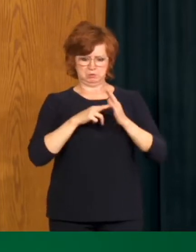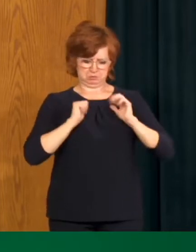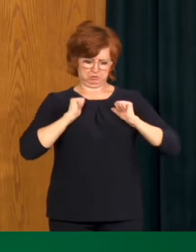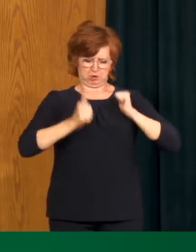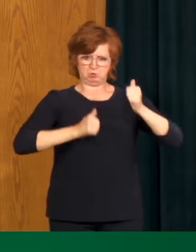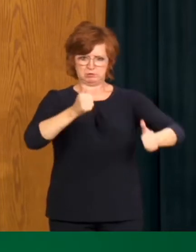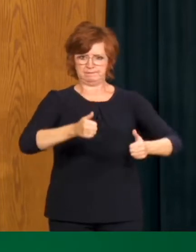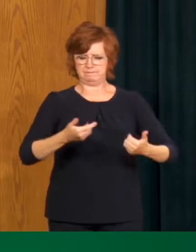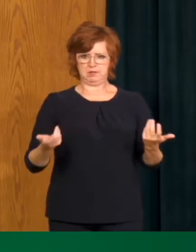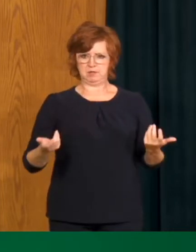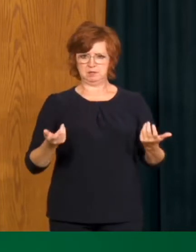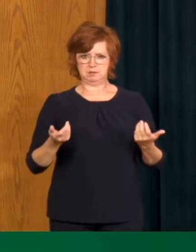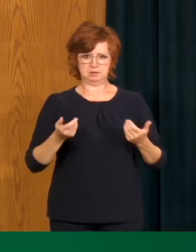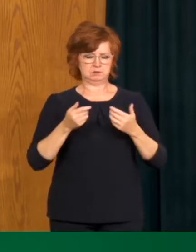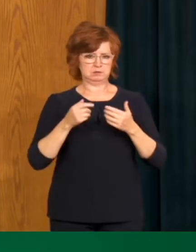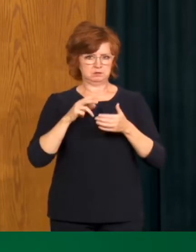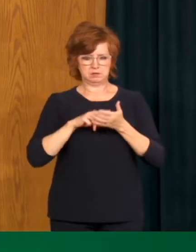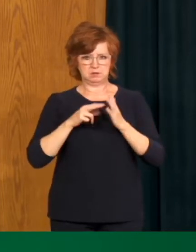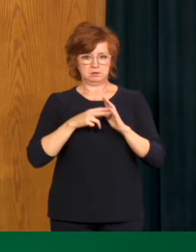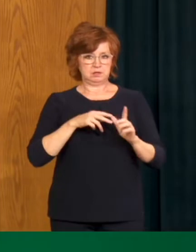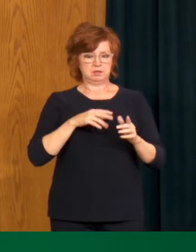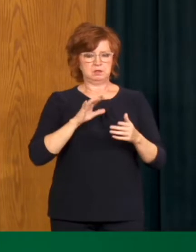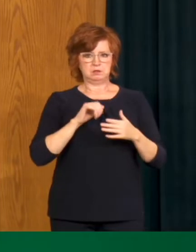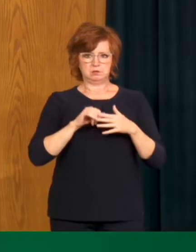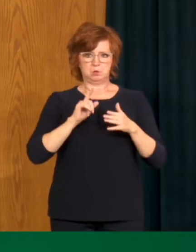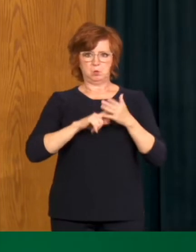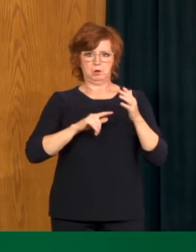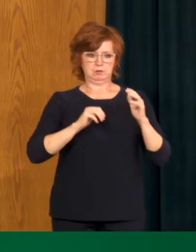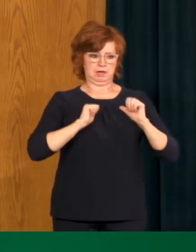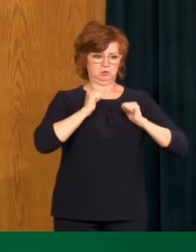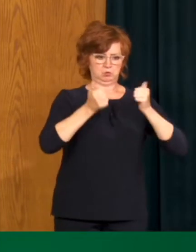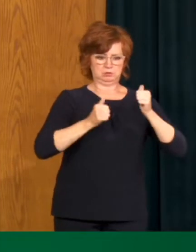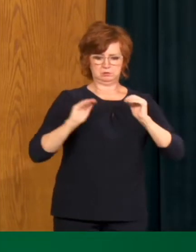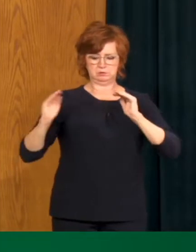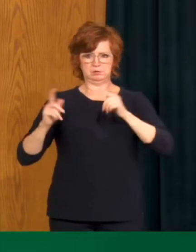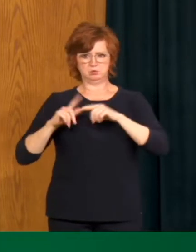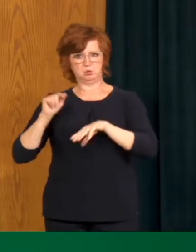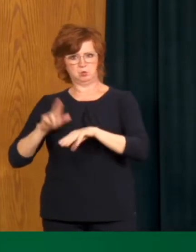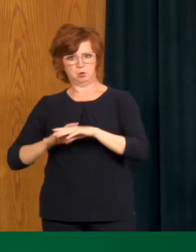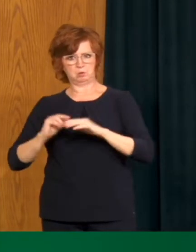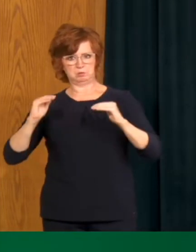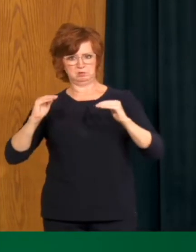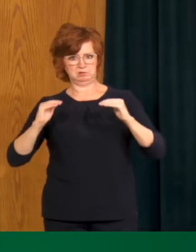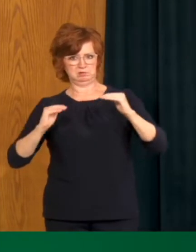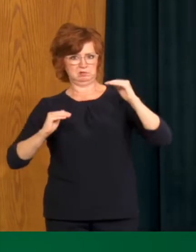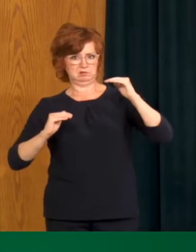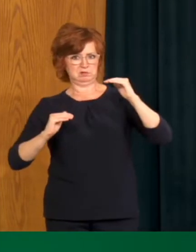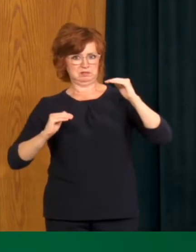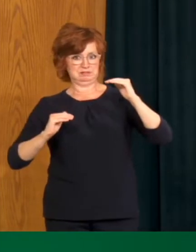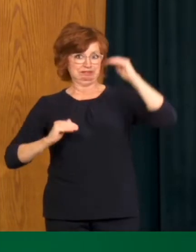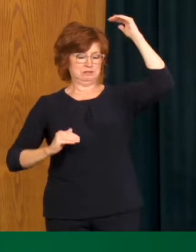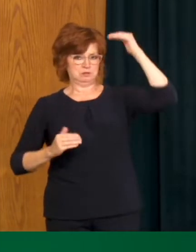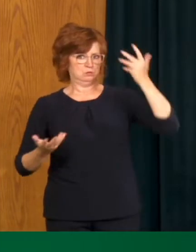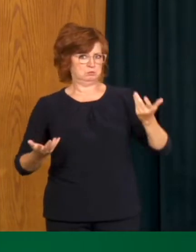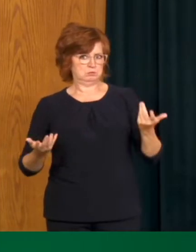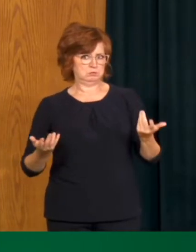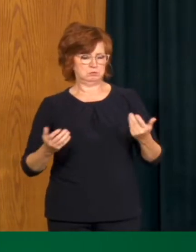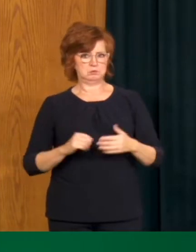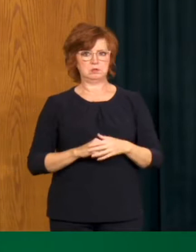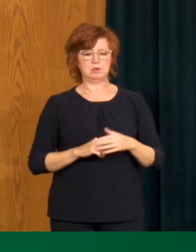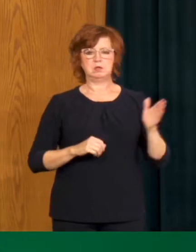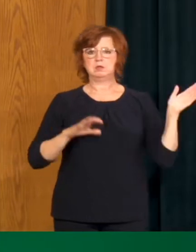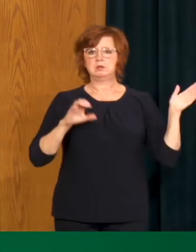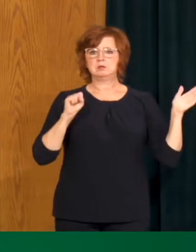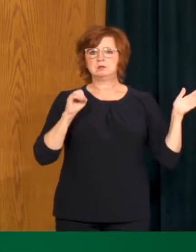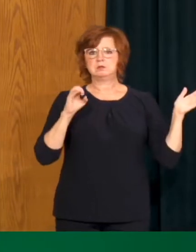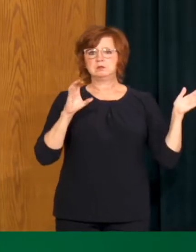compared to kind of the usual contact tracing? So I would say that the biggest difference is similar